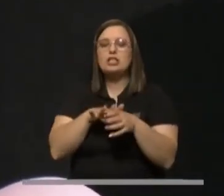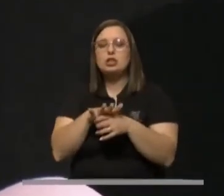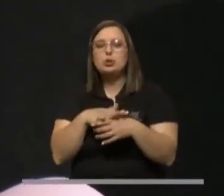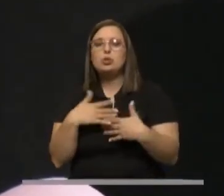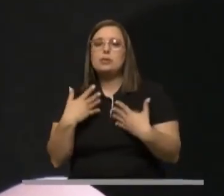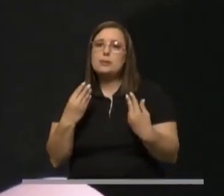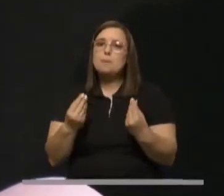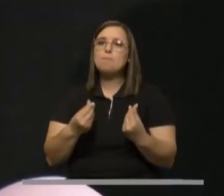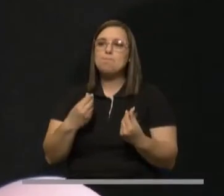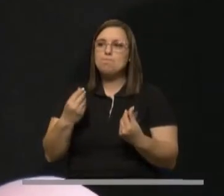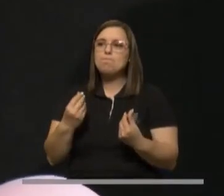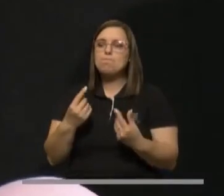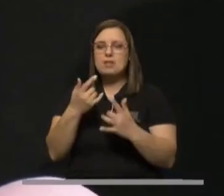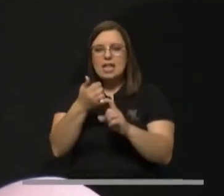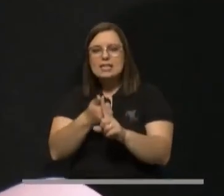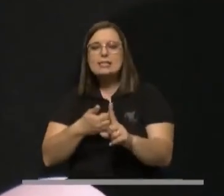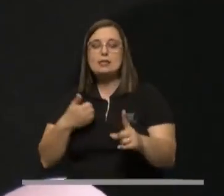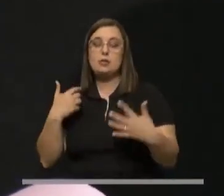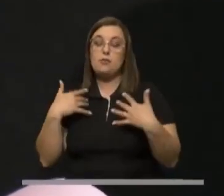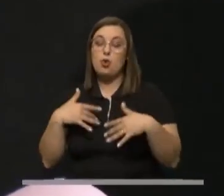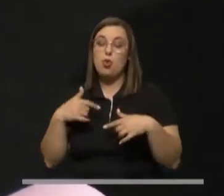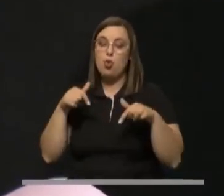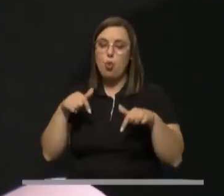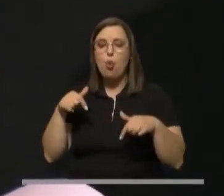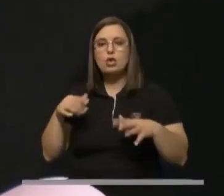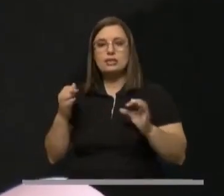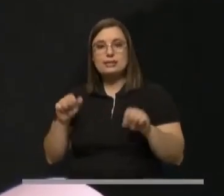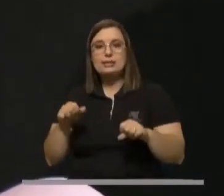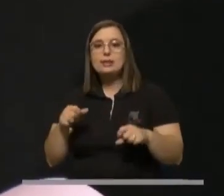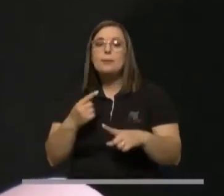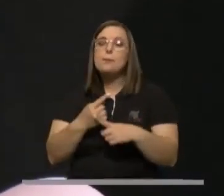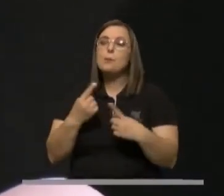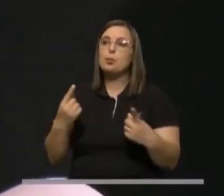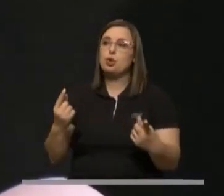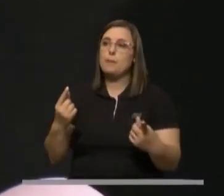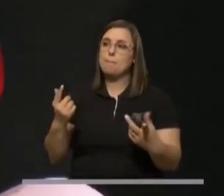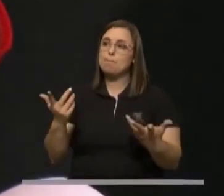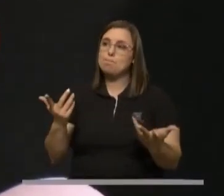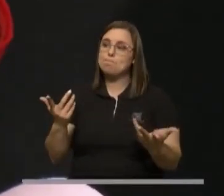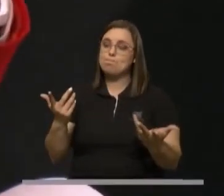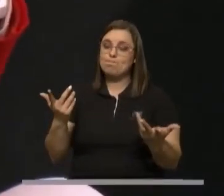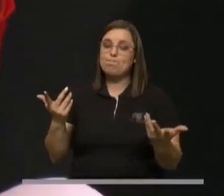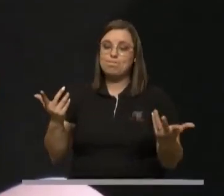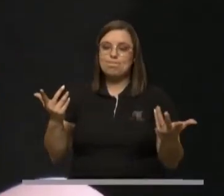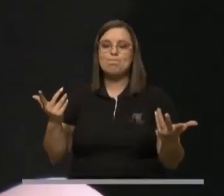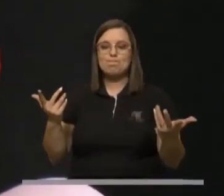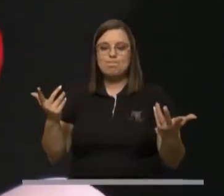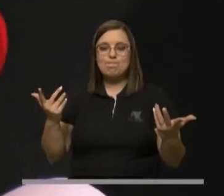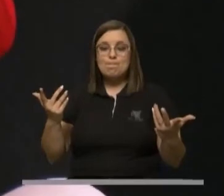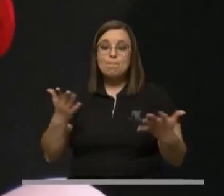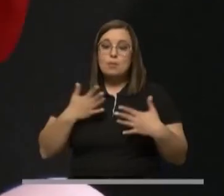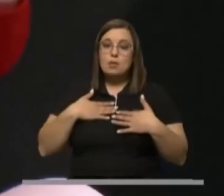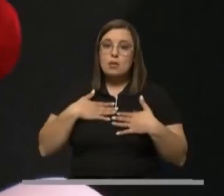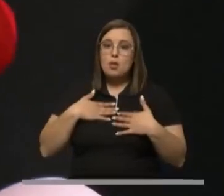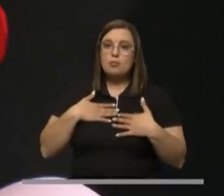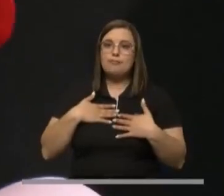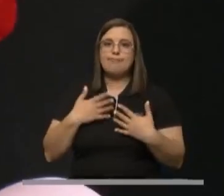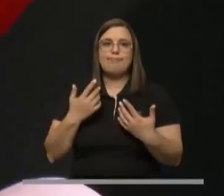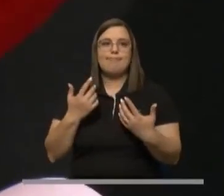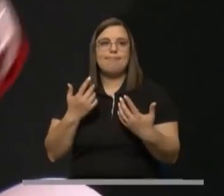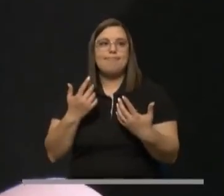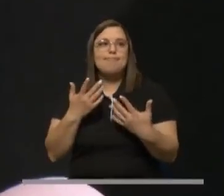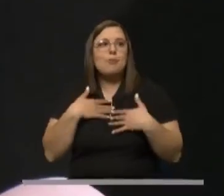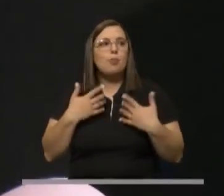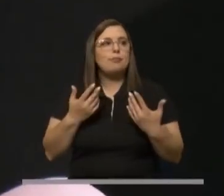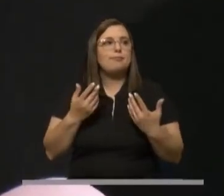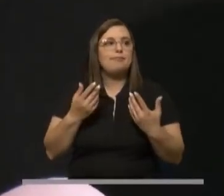work? Now, the greatest challenge that we have today is understanding.